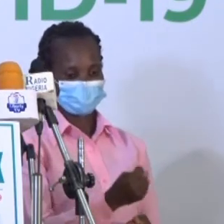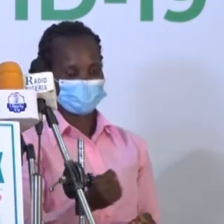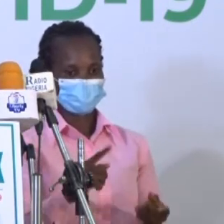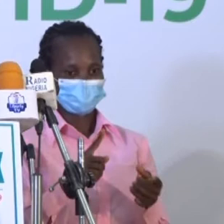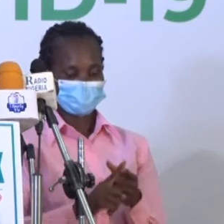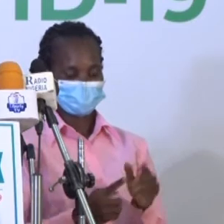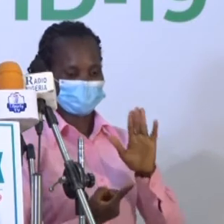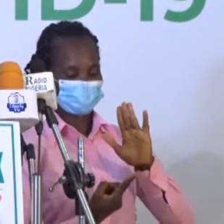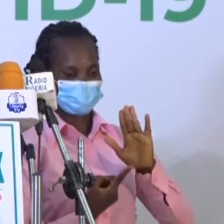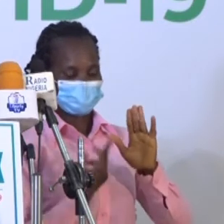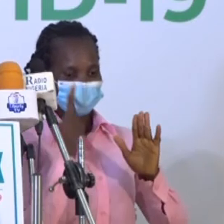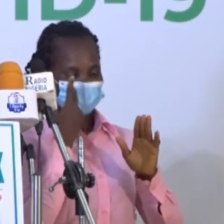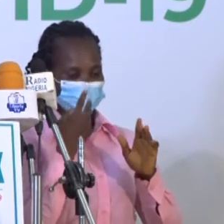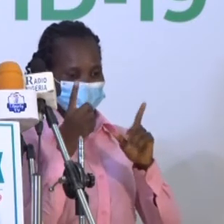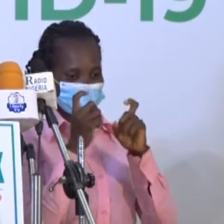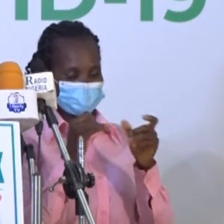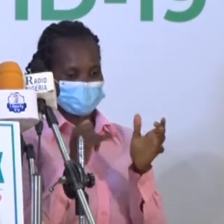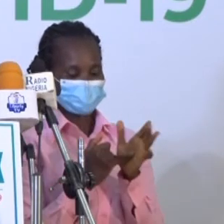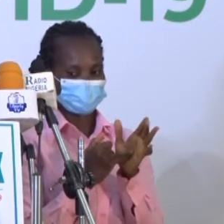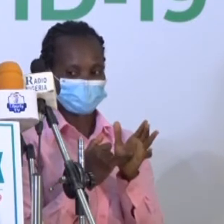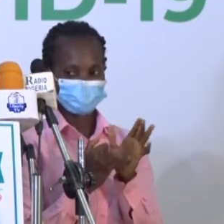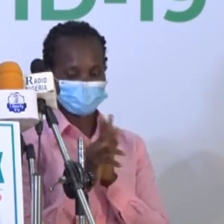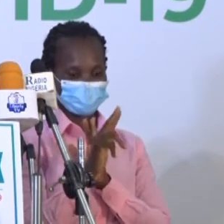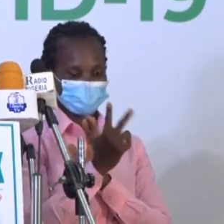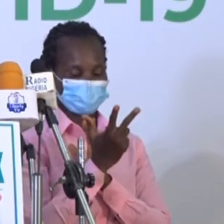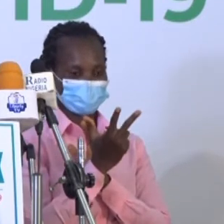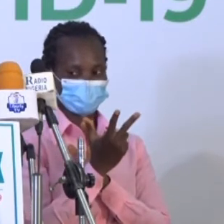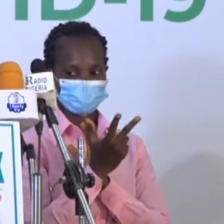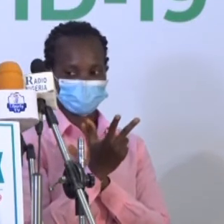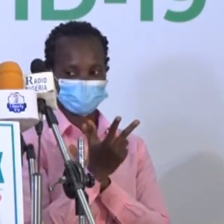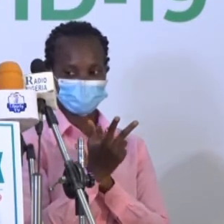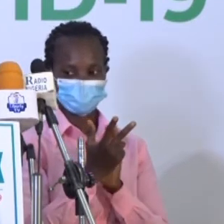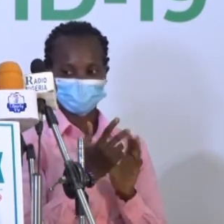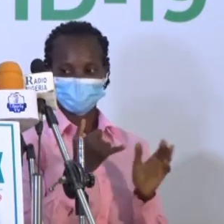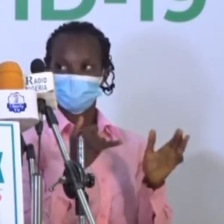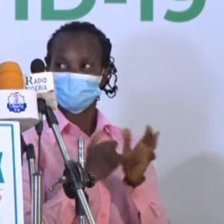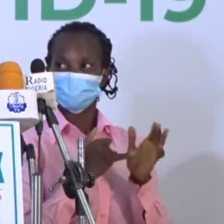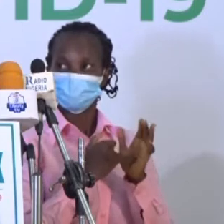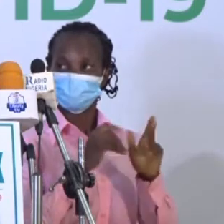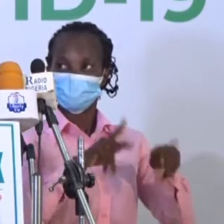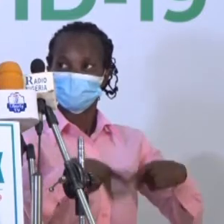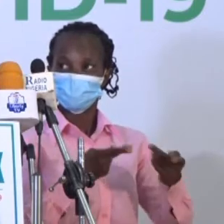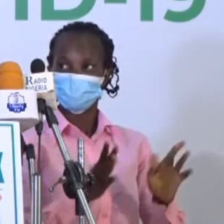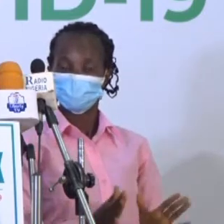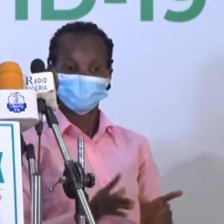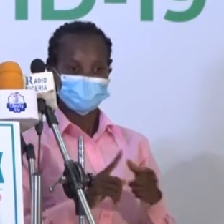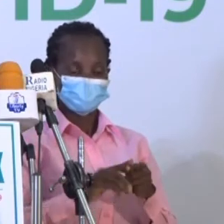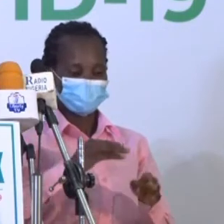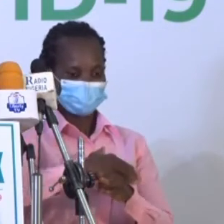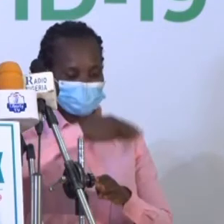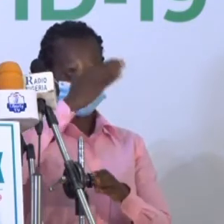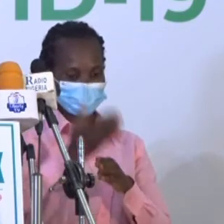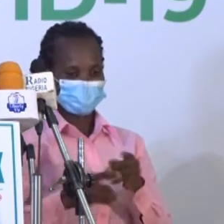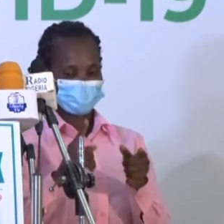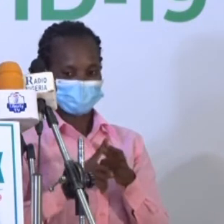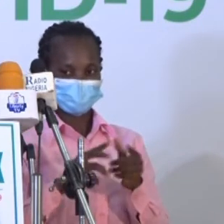Director General said two new antigen-based rapid test kits were recently given for emergency use, licensed by the World Health Organization,